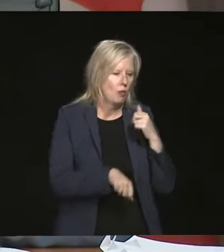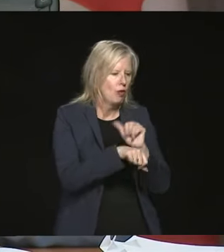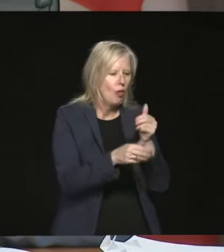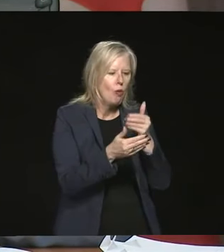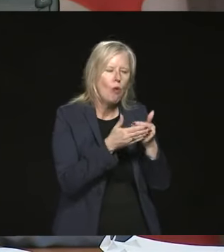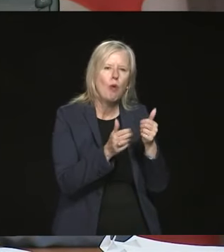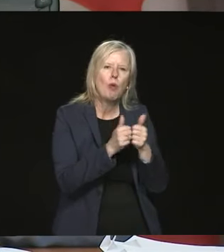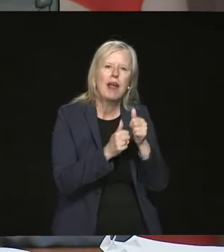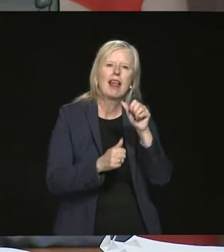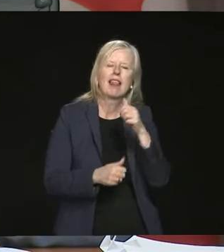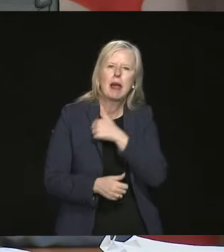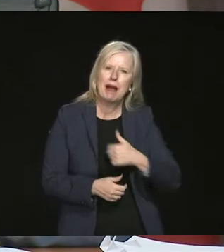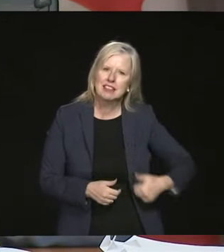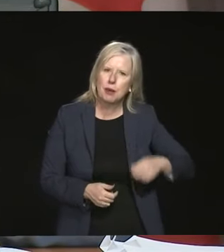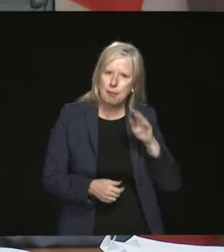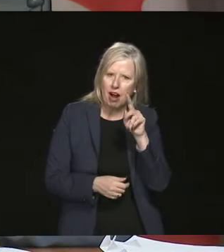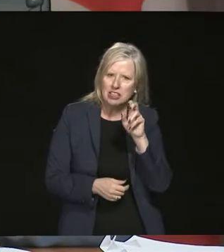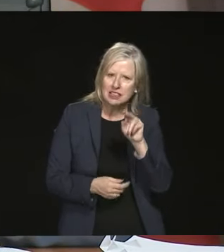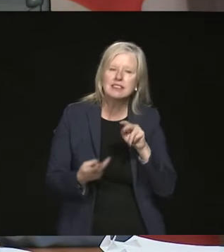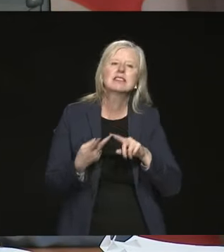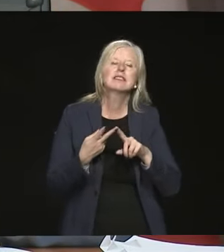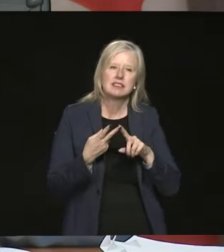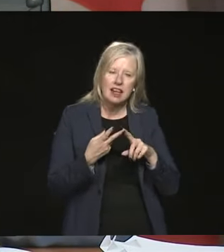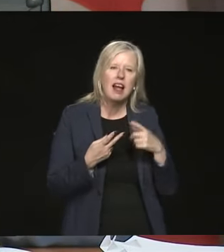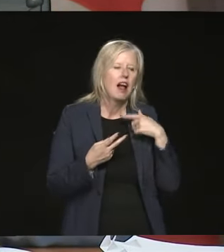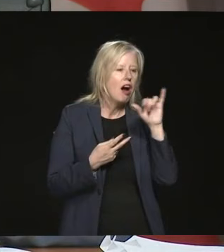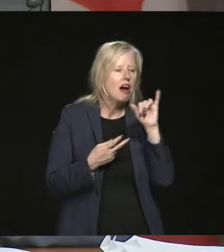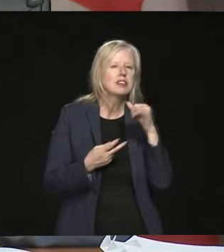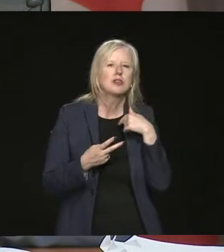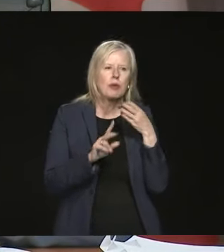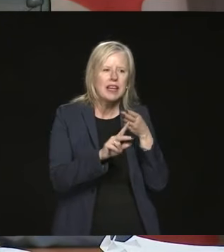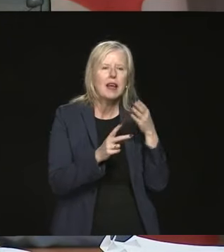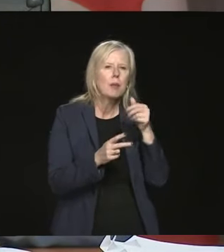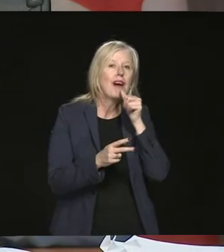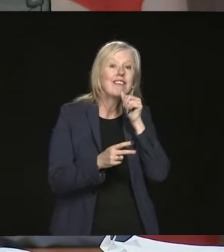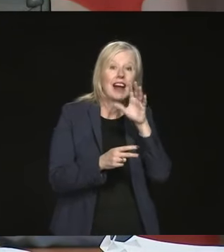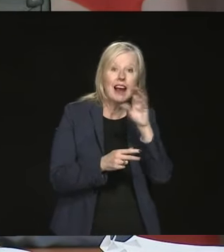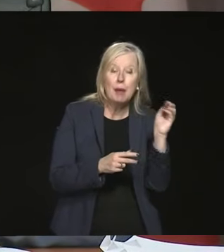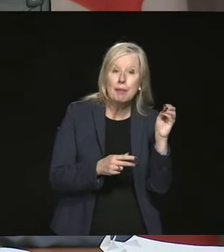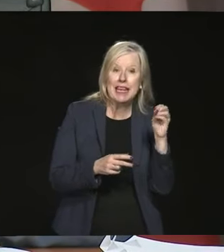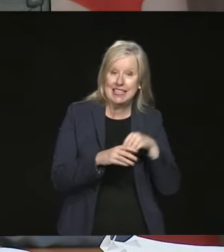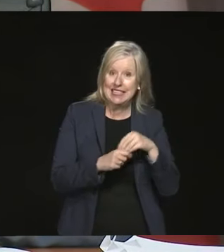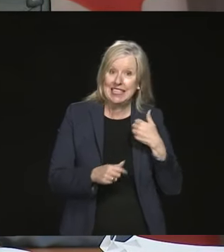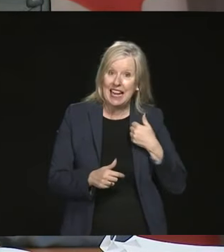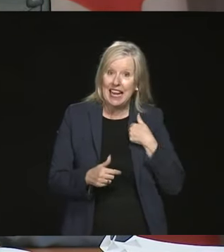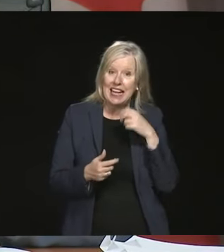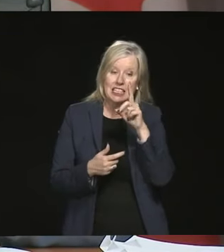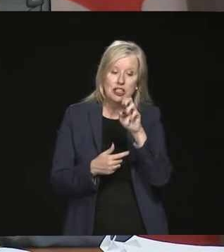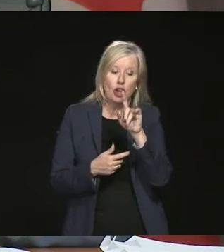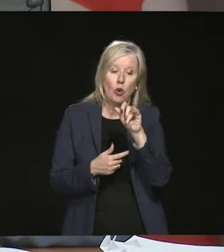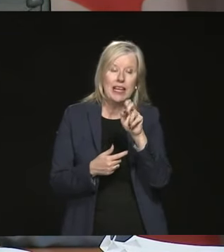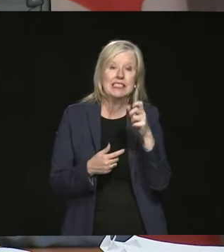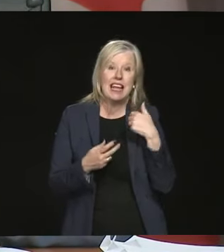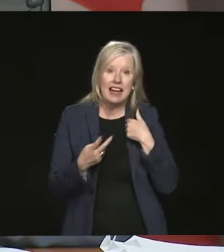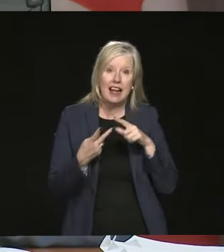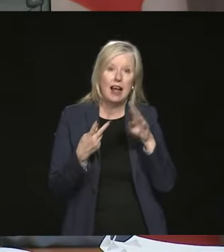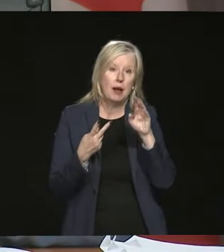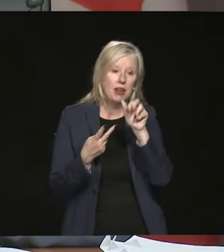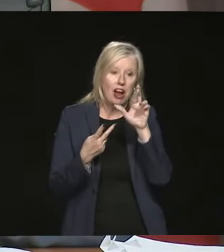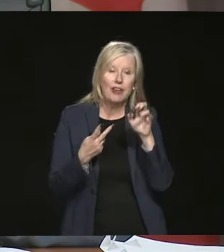also retained private companies, Deloitte Canada and Bolloré Canada, for example. And those companies